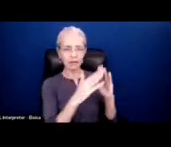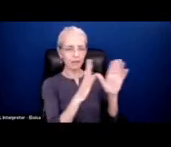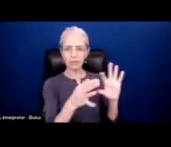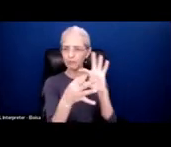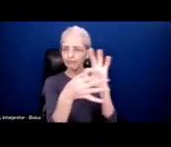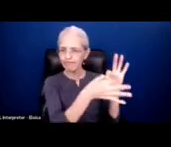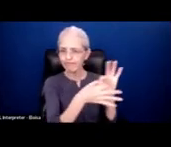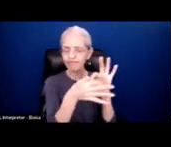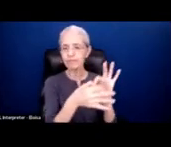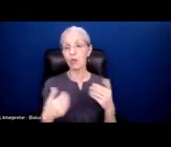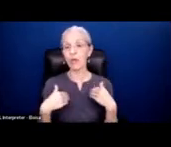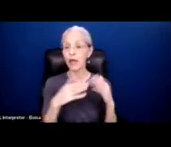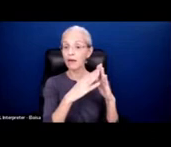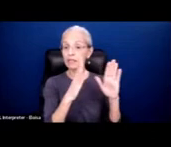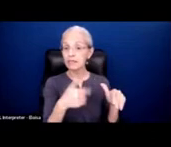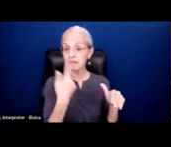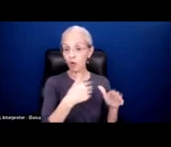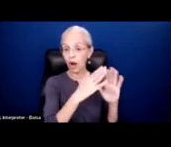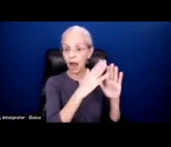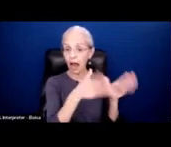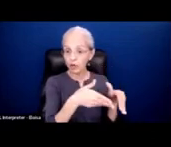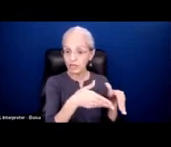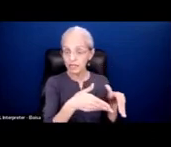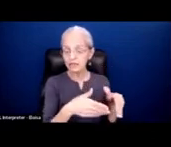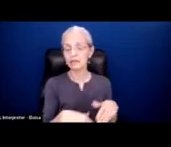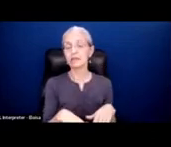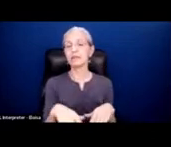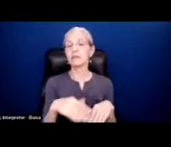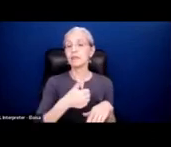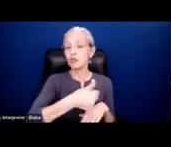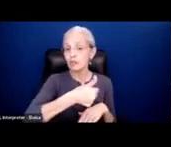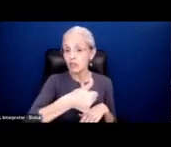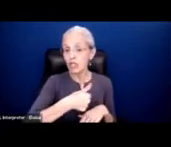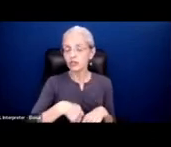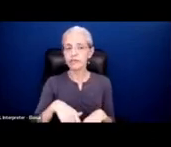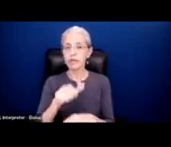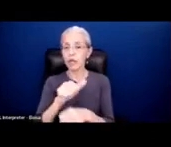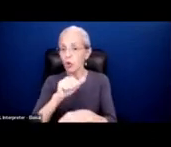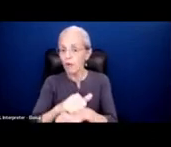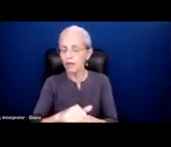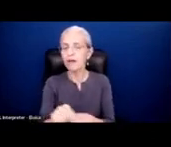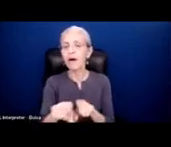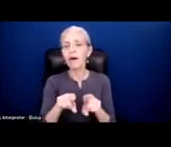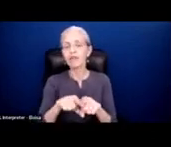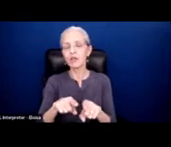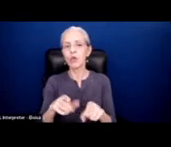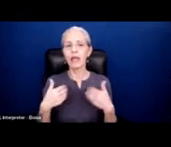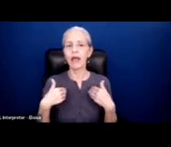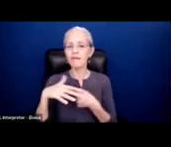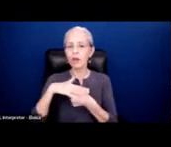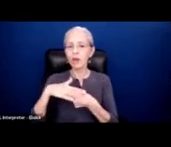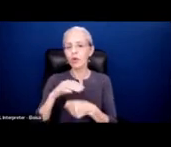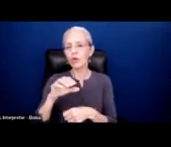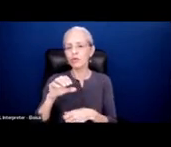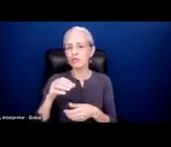service systems for housing, for transportation, for employment. We also need the local social services to help with